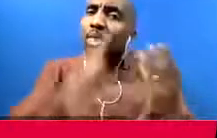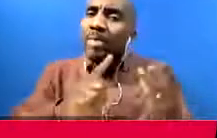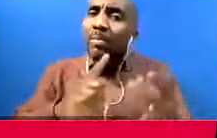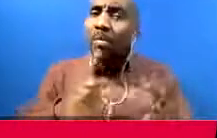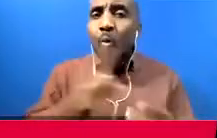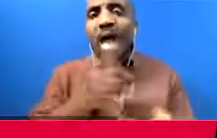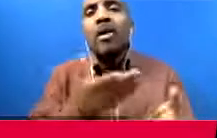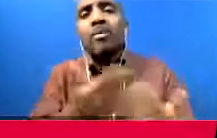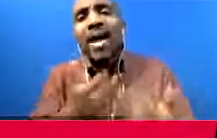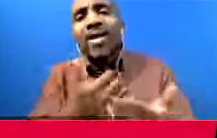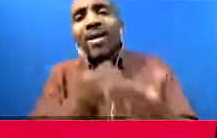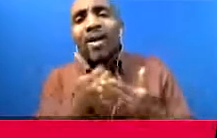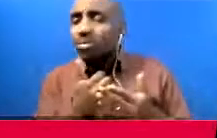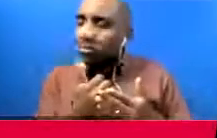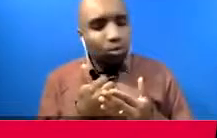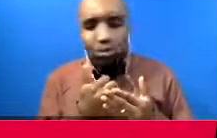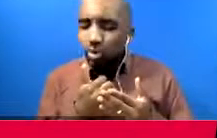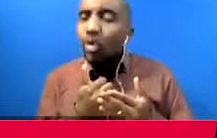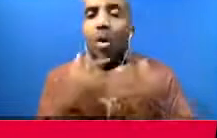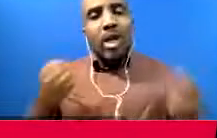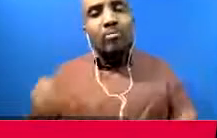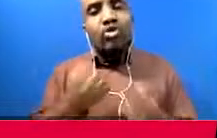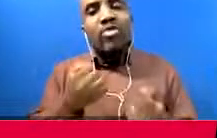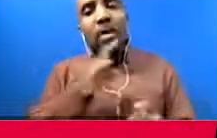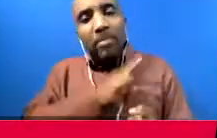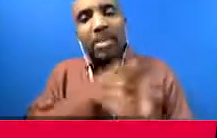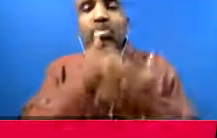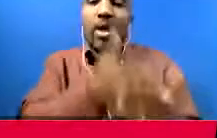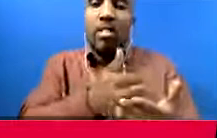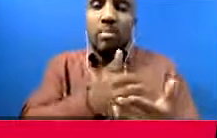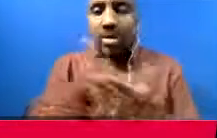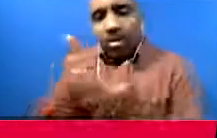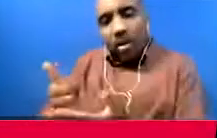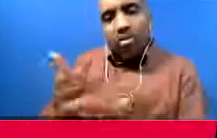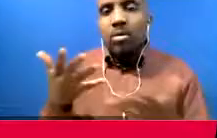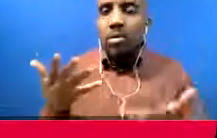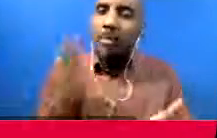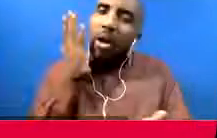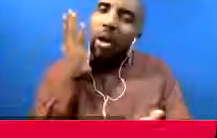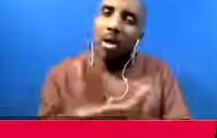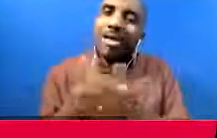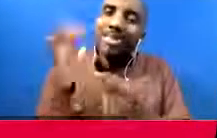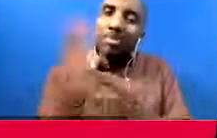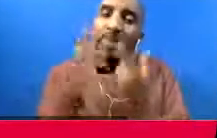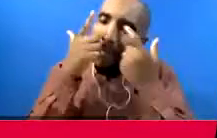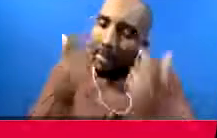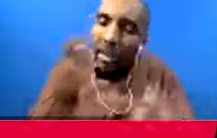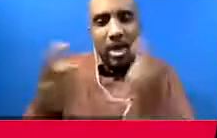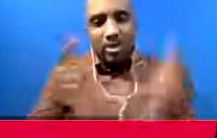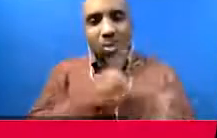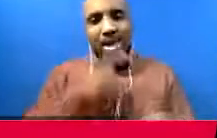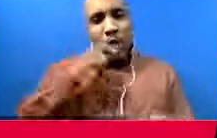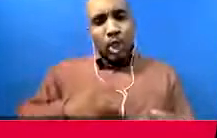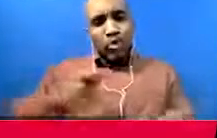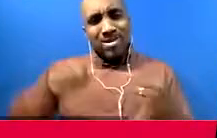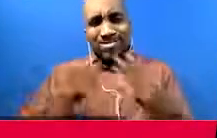get something back, but also our movements become strengthened by that too. But I think that above all, we definitely need to care about each other as humans at the